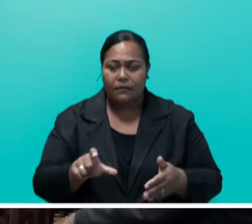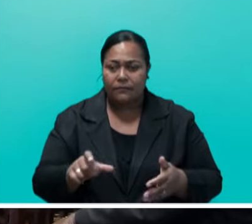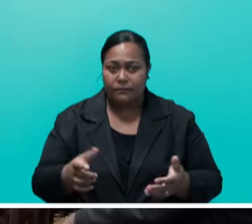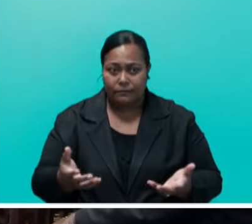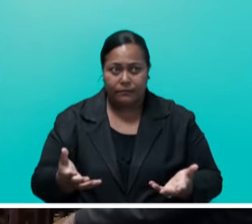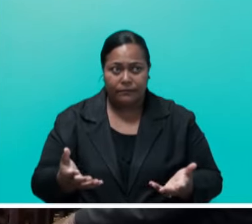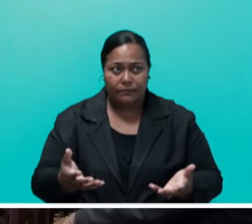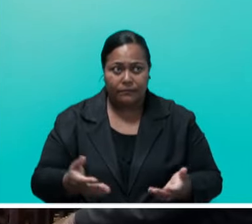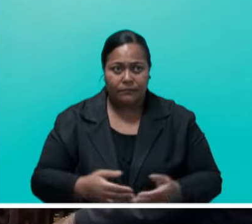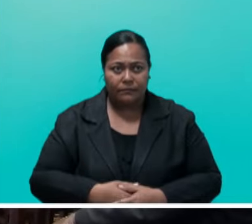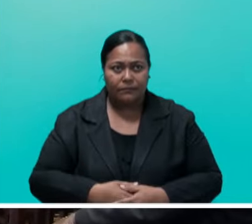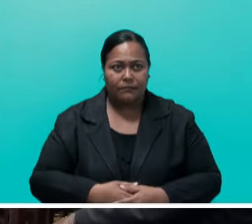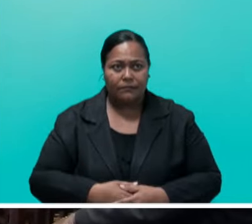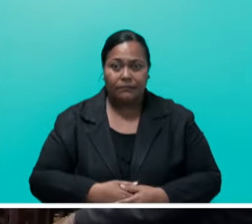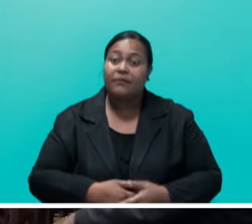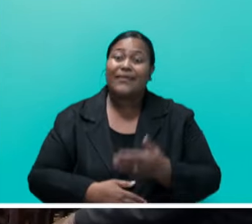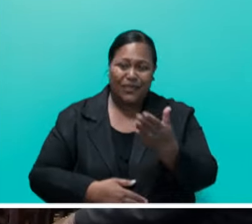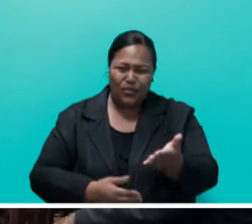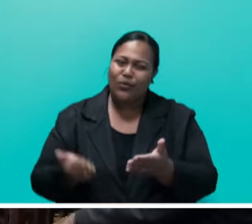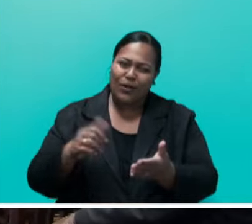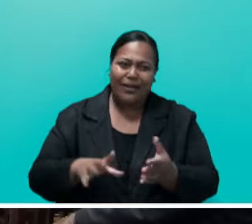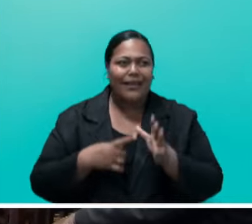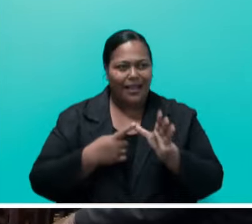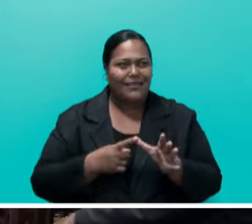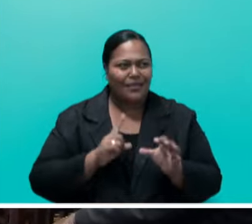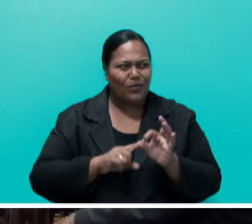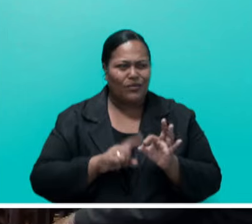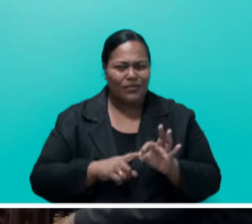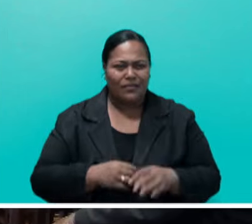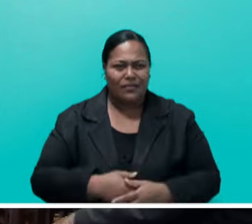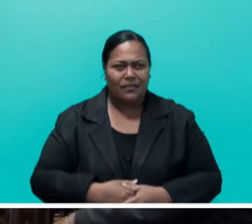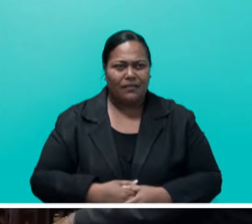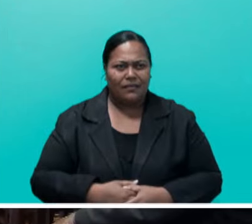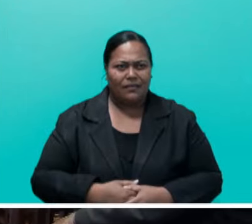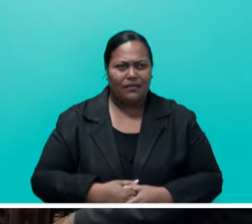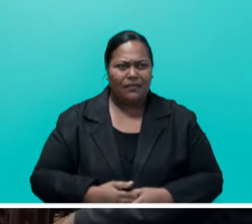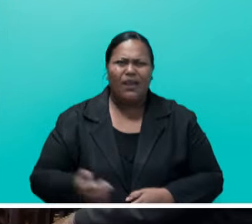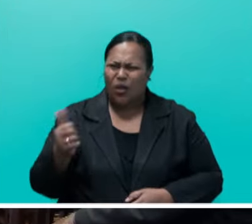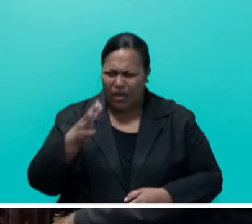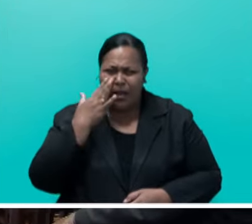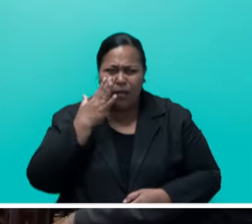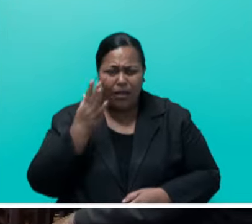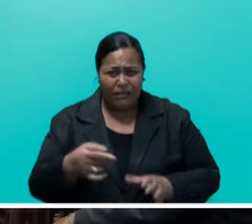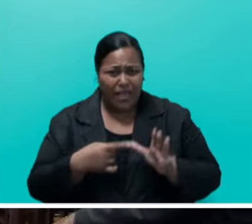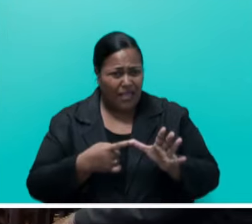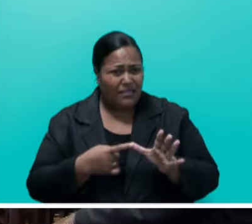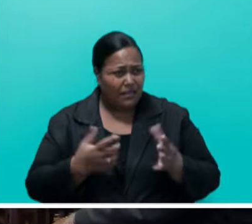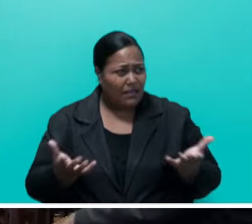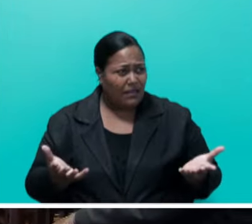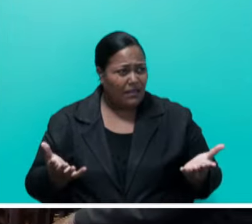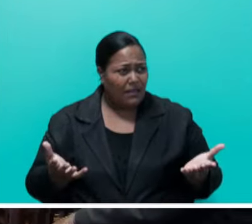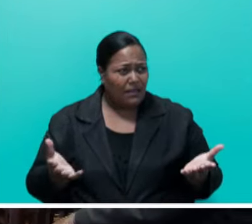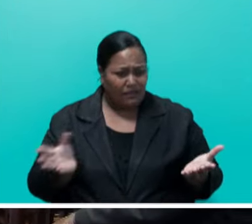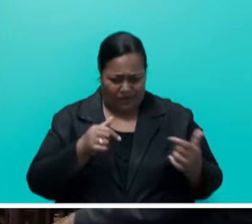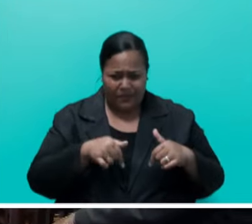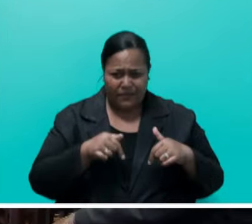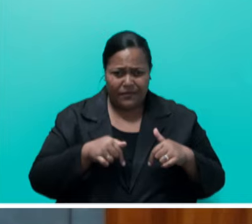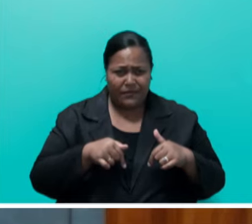You already answered the question, Mr. Speaker. This is like, is already aware of the answer that is coming from this end?